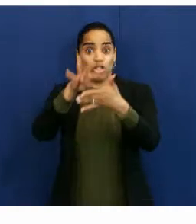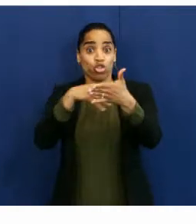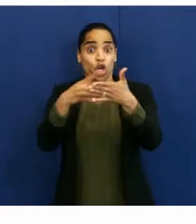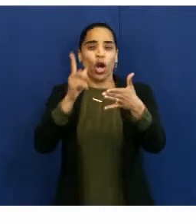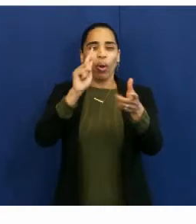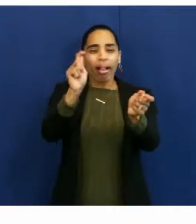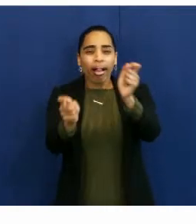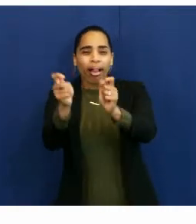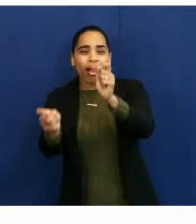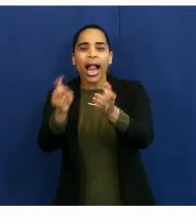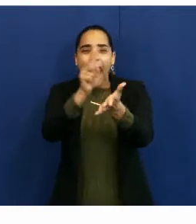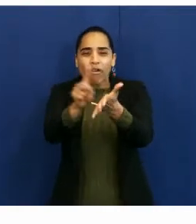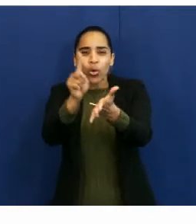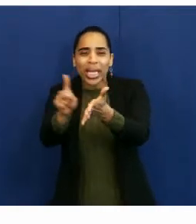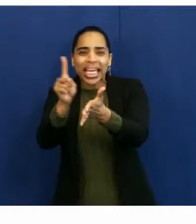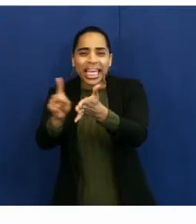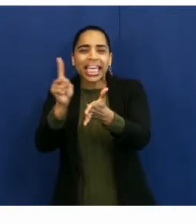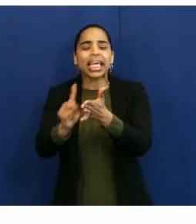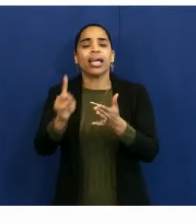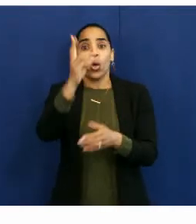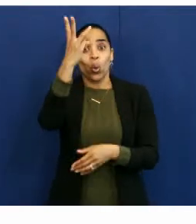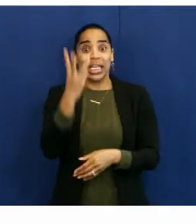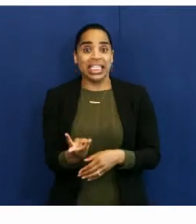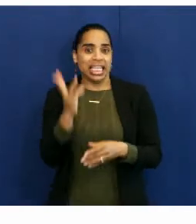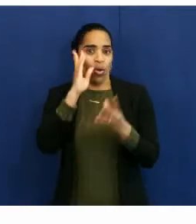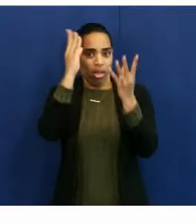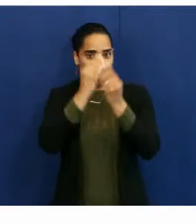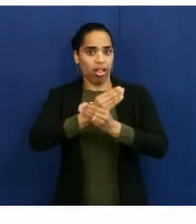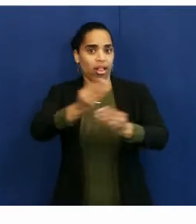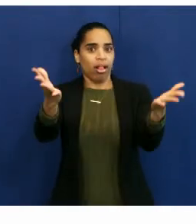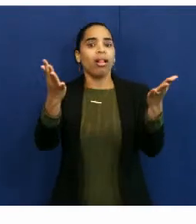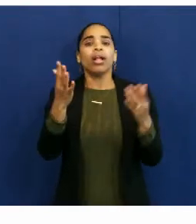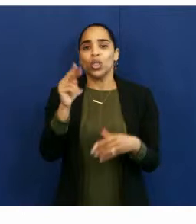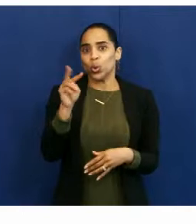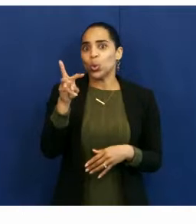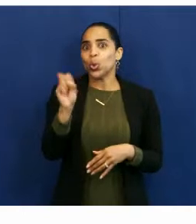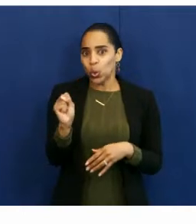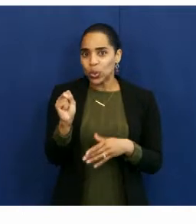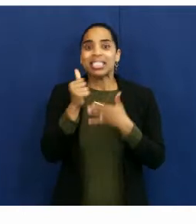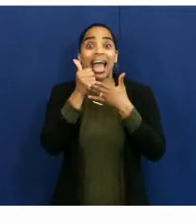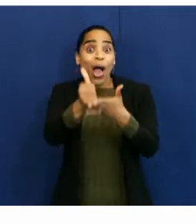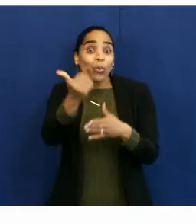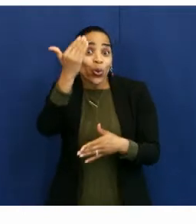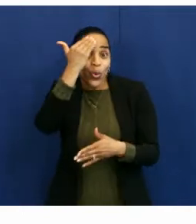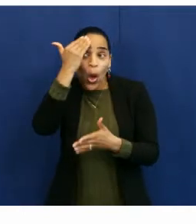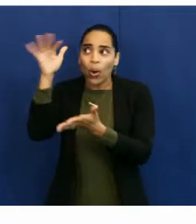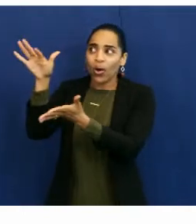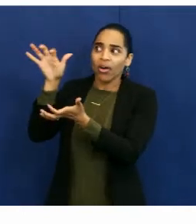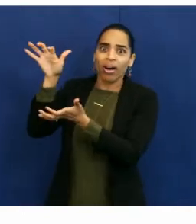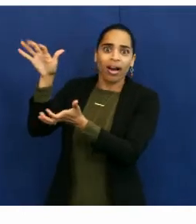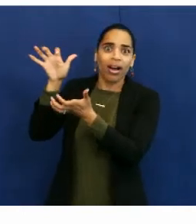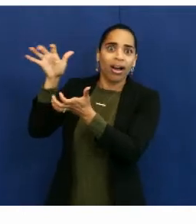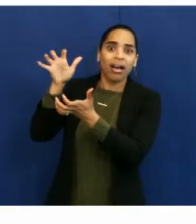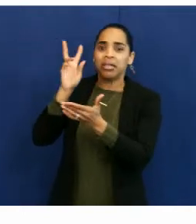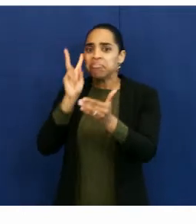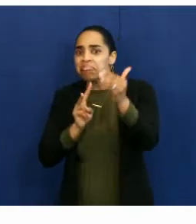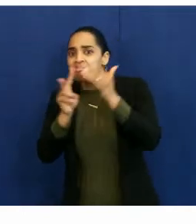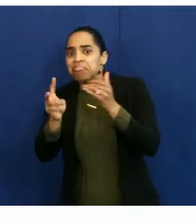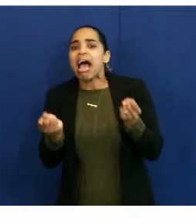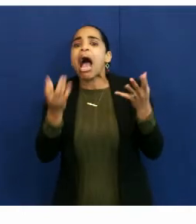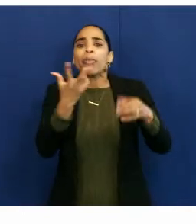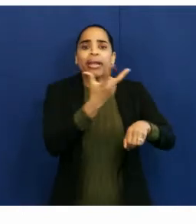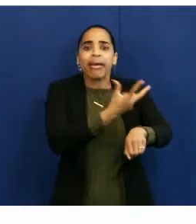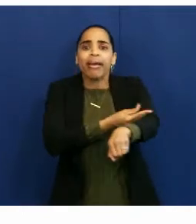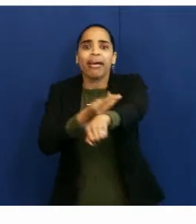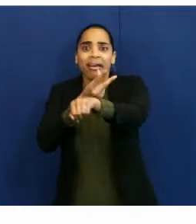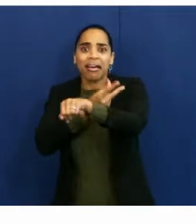ongoing basis and sharing it with you every Wednesday to give you a more clear picture of the trajectory and the dispersion